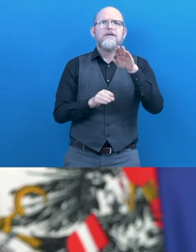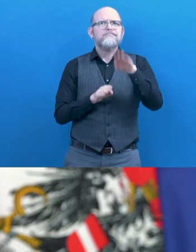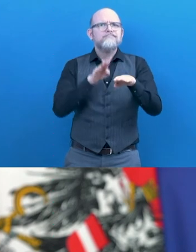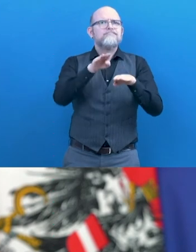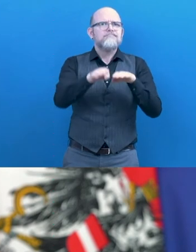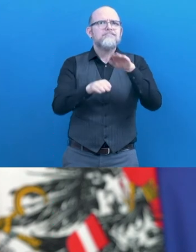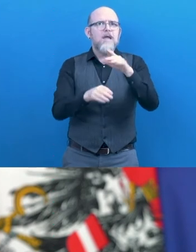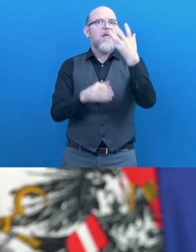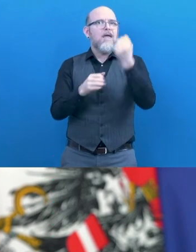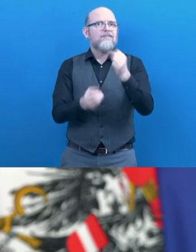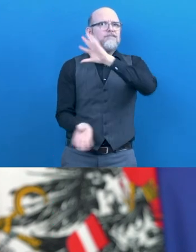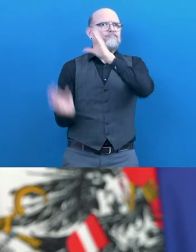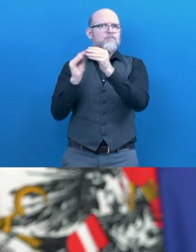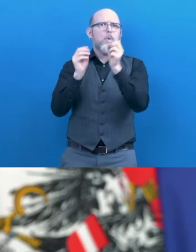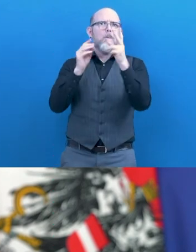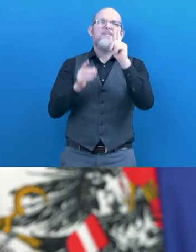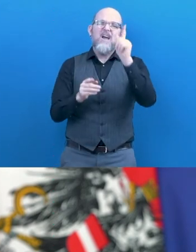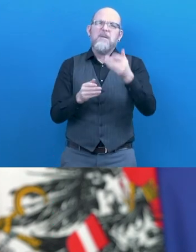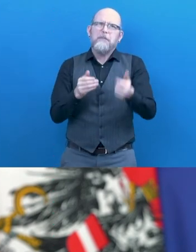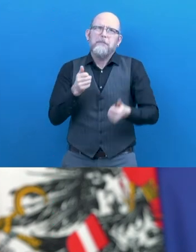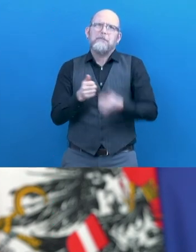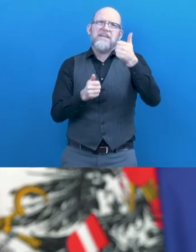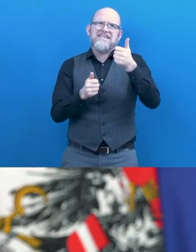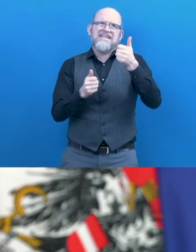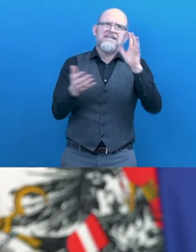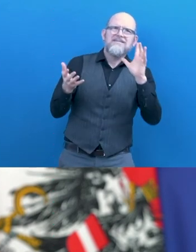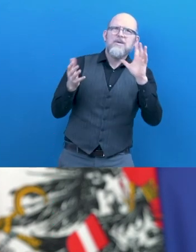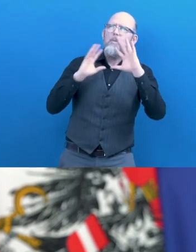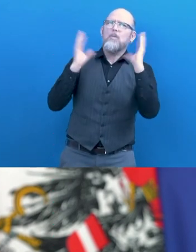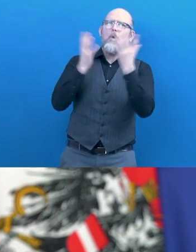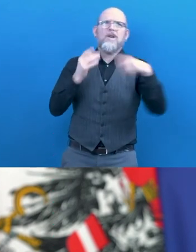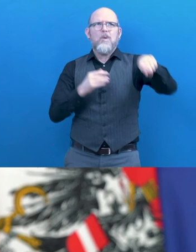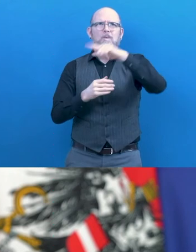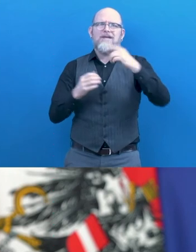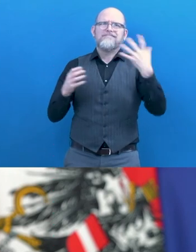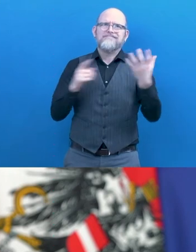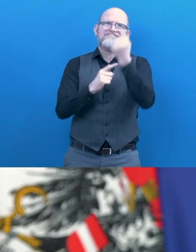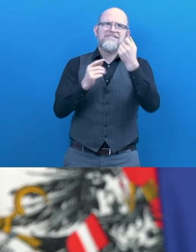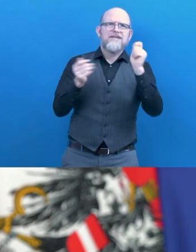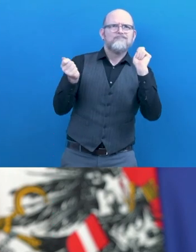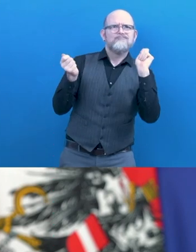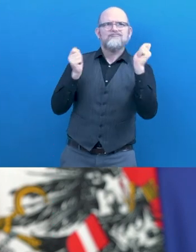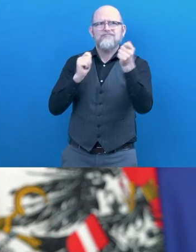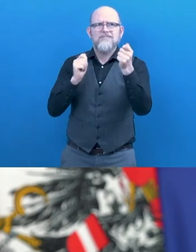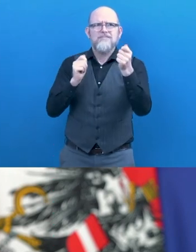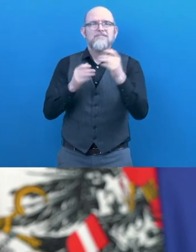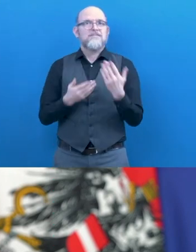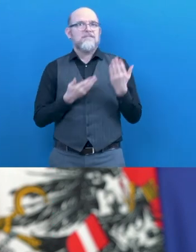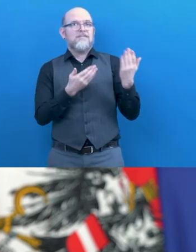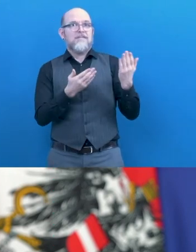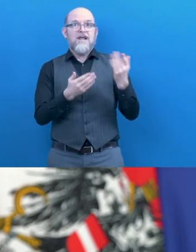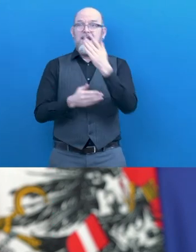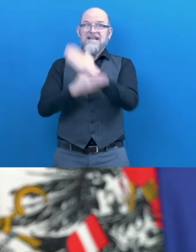visible results, there is still so much room for improvement. We yet have to create a world where we can exclude